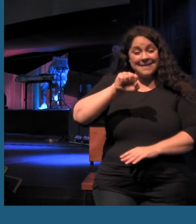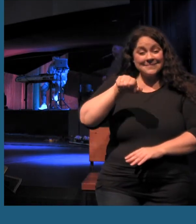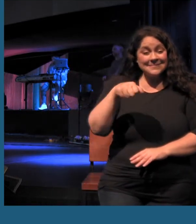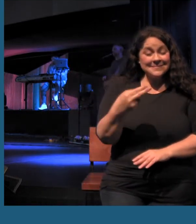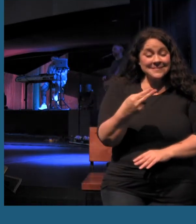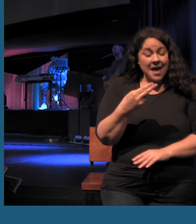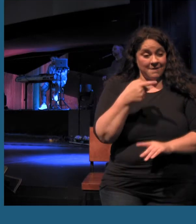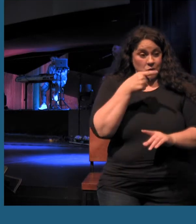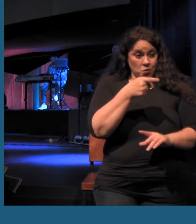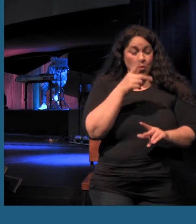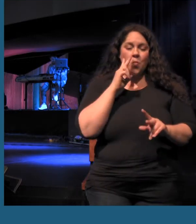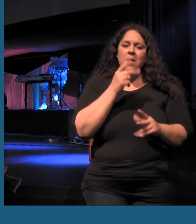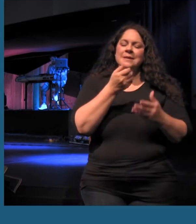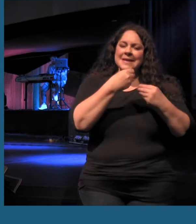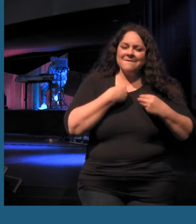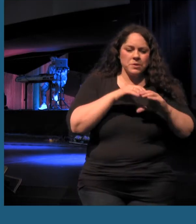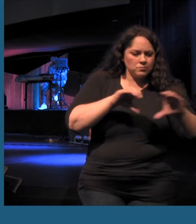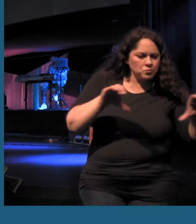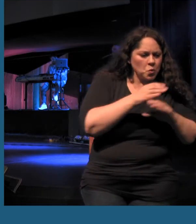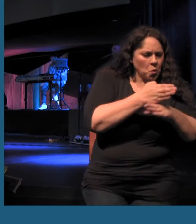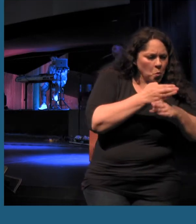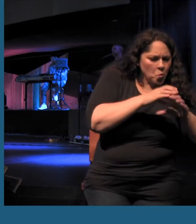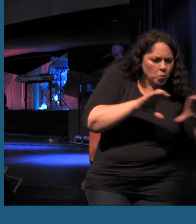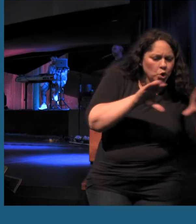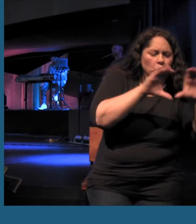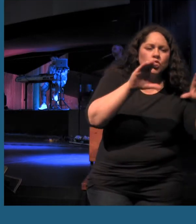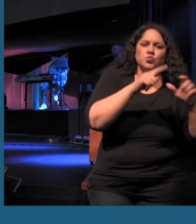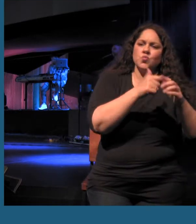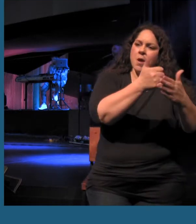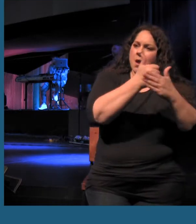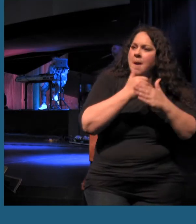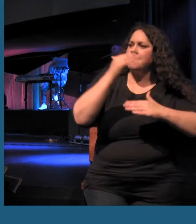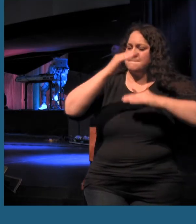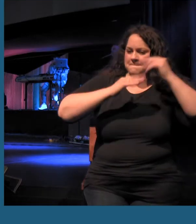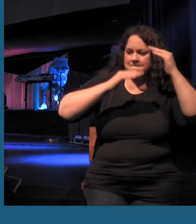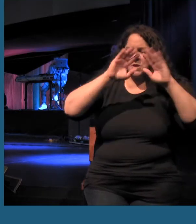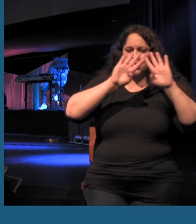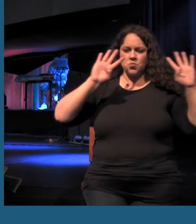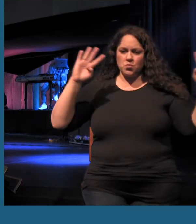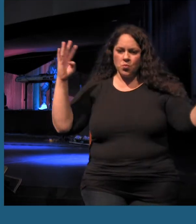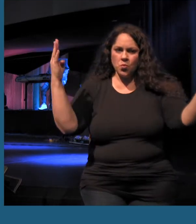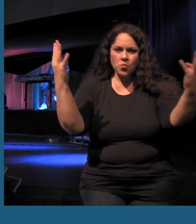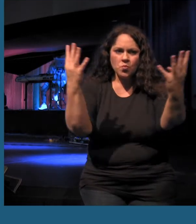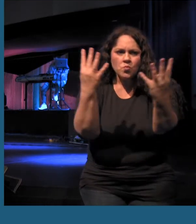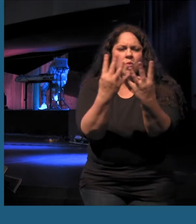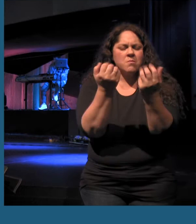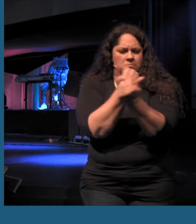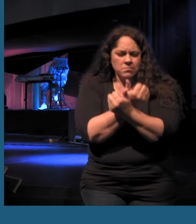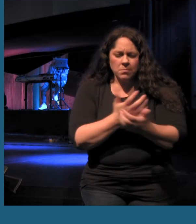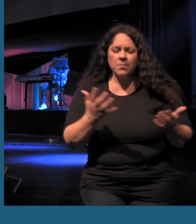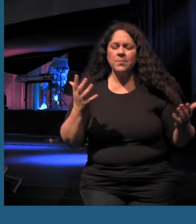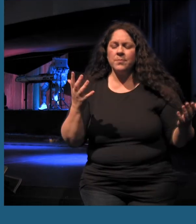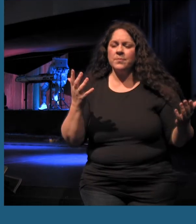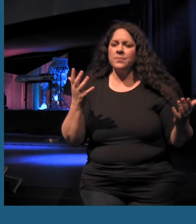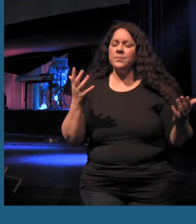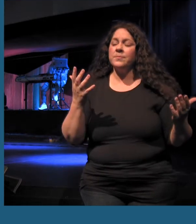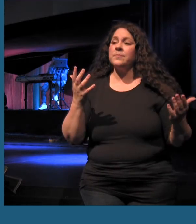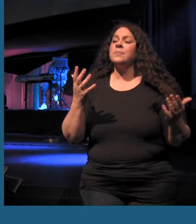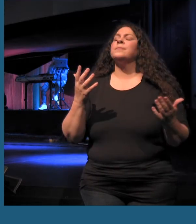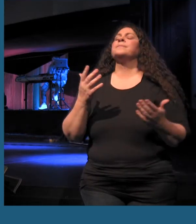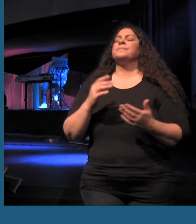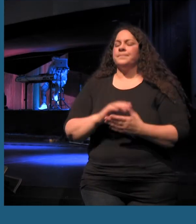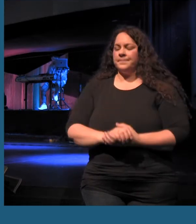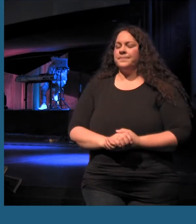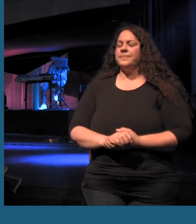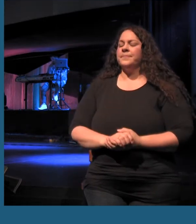of the citadel by the temple and for the city wall and for the residents I will occupy. And then